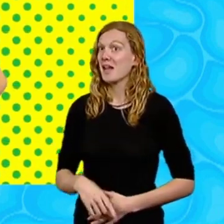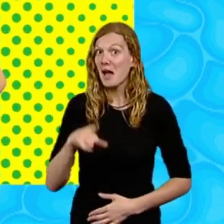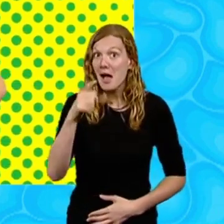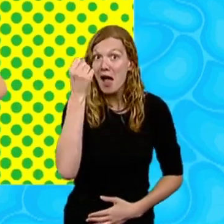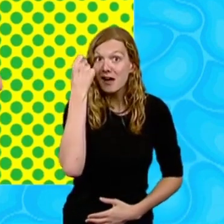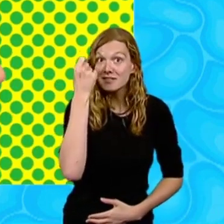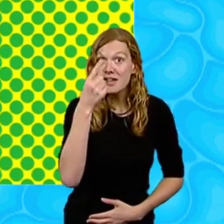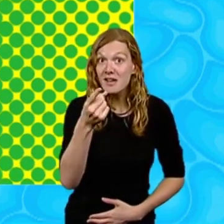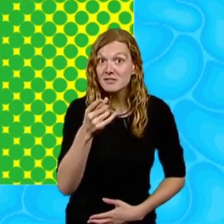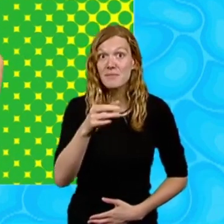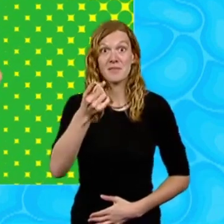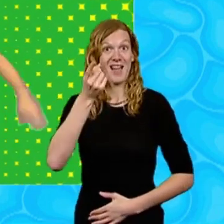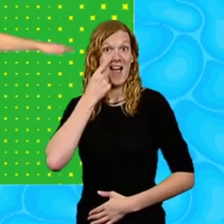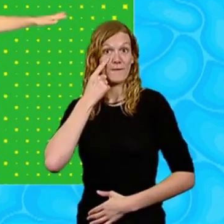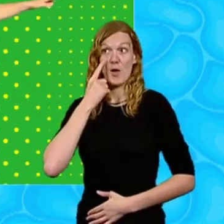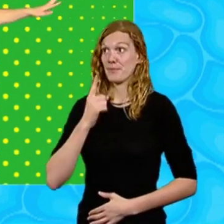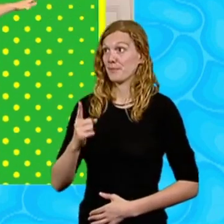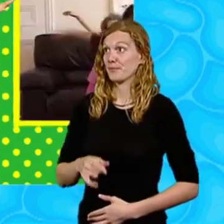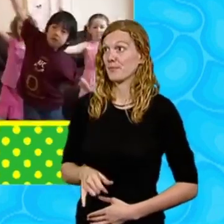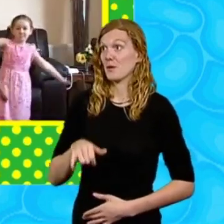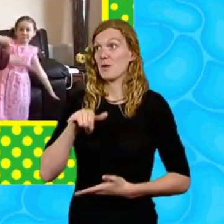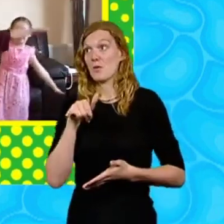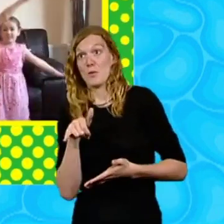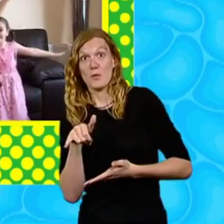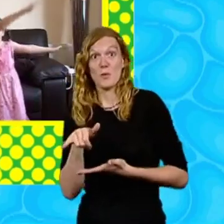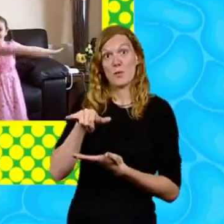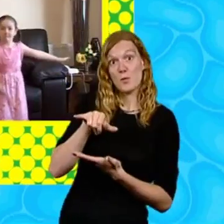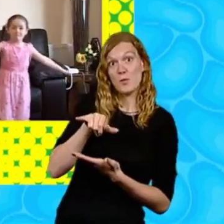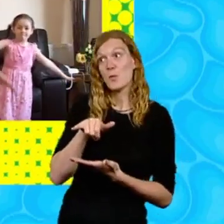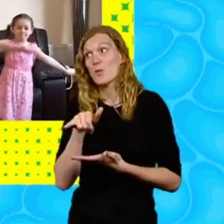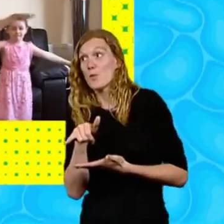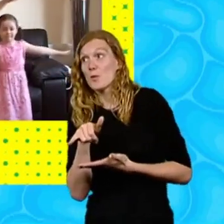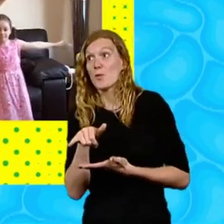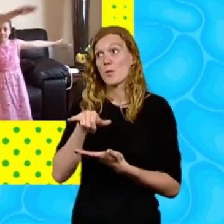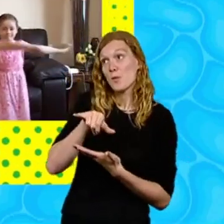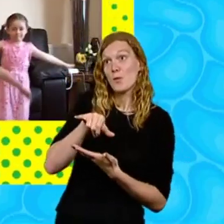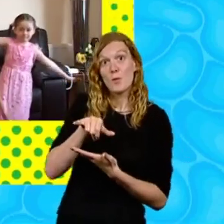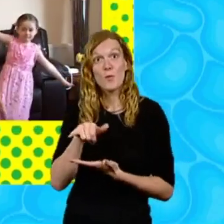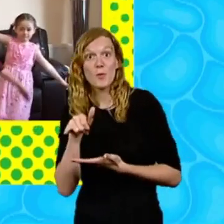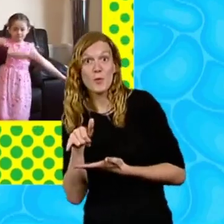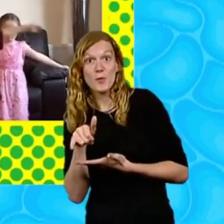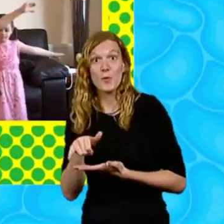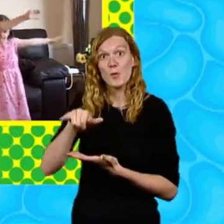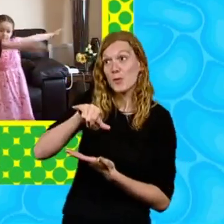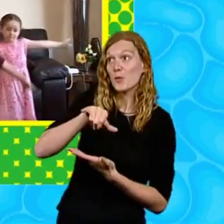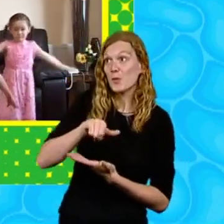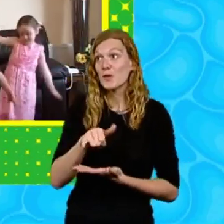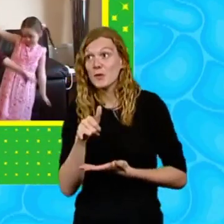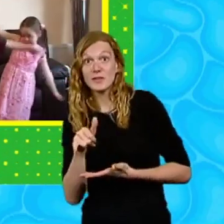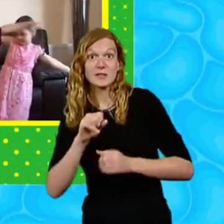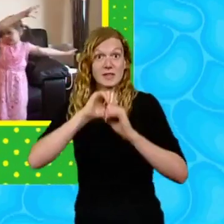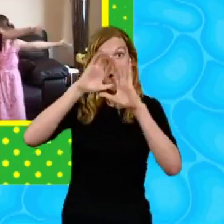Have you got it? Let's have a look. Flying high, high, high, in the sky,